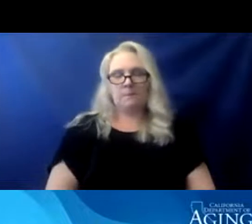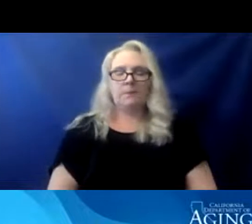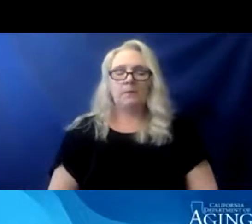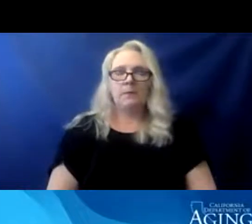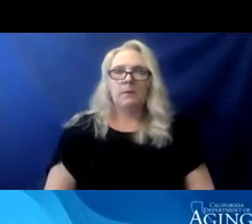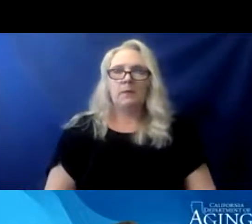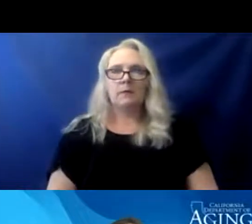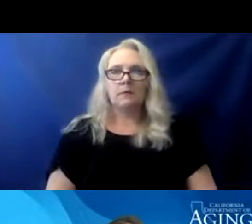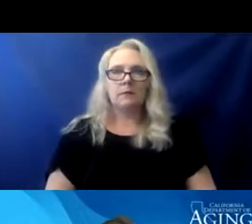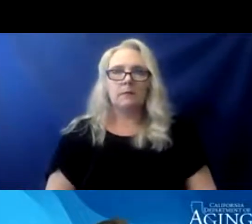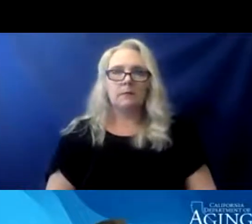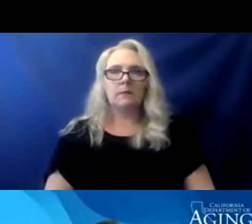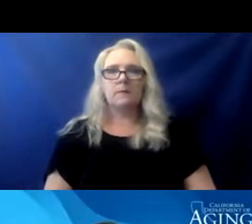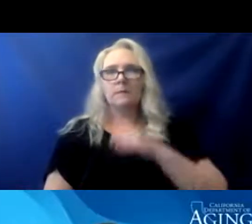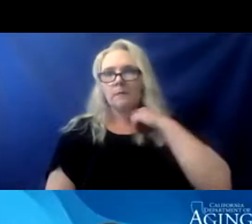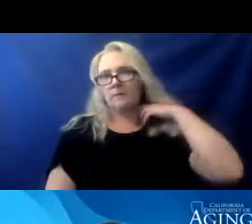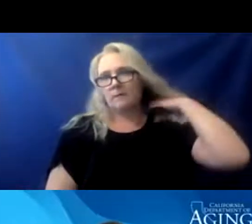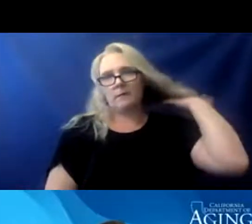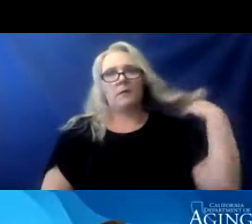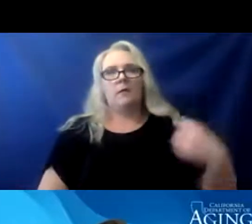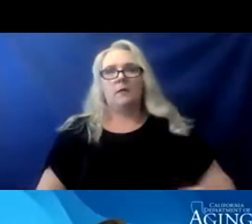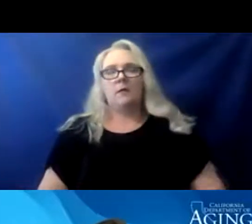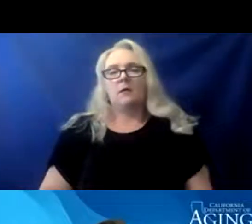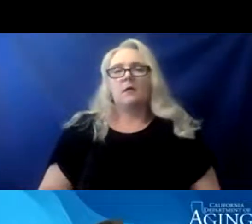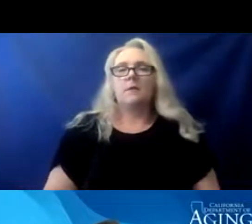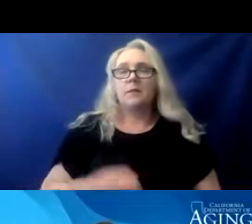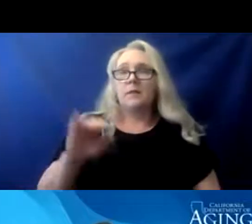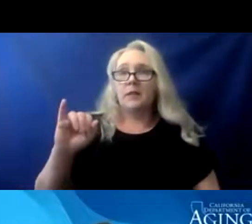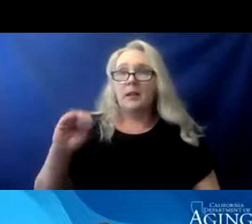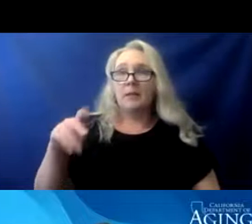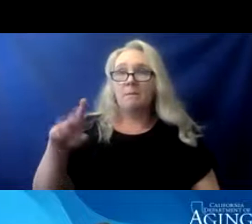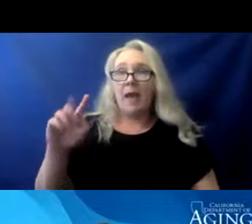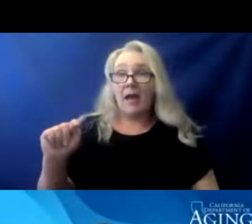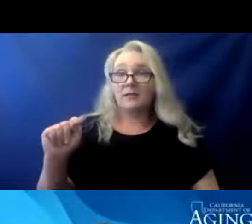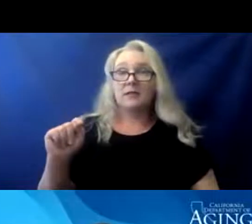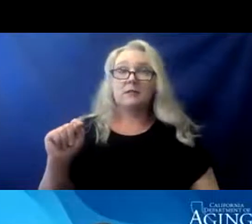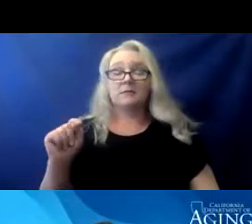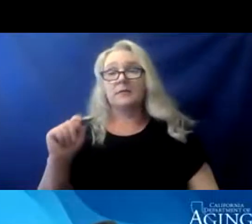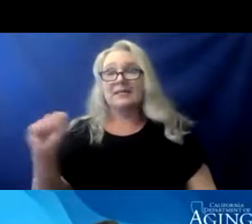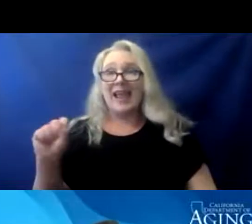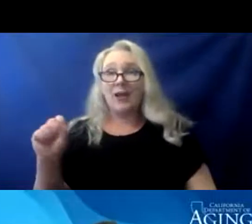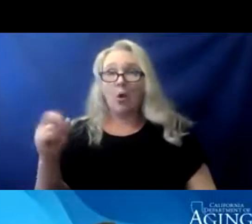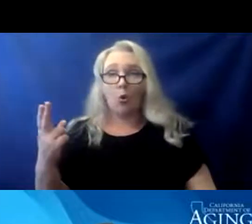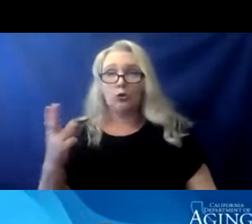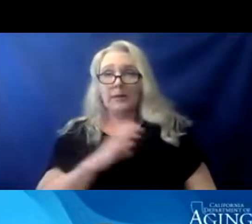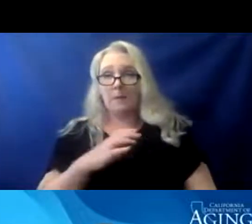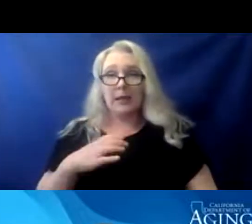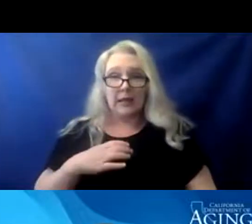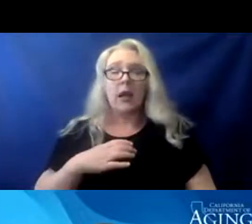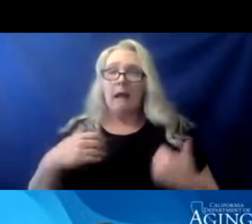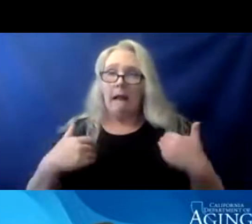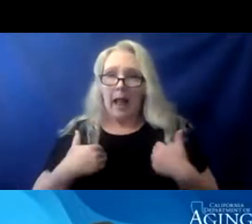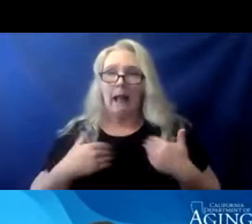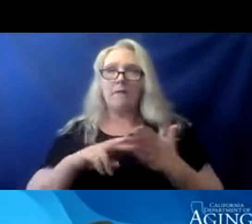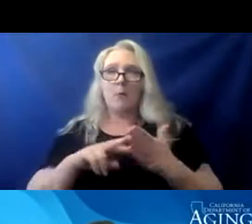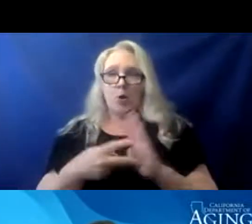So the purpose of the Impact Stakeholder Committee, and we have drafted a charter that was sent to you